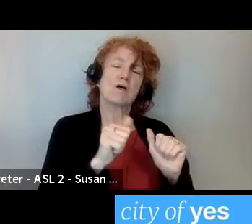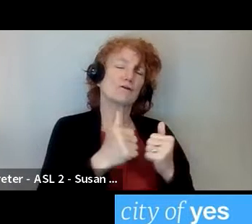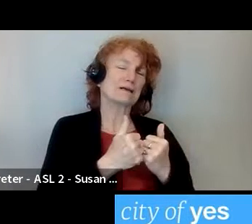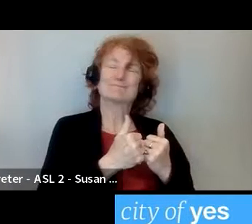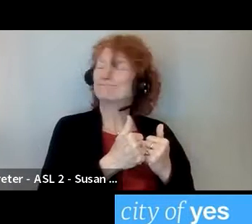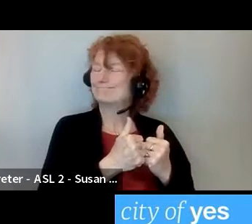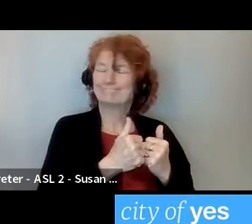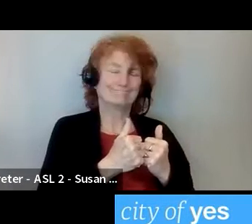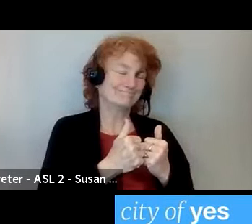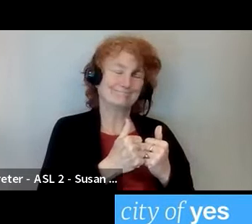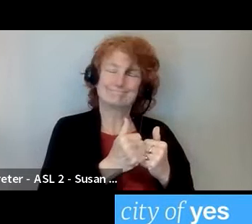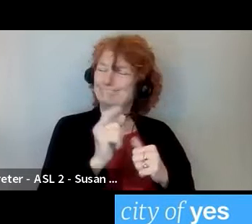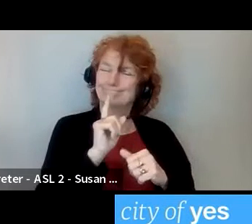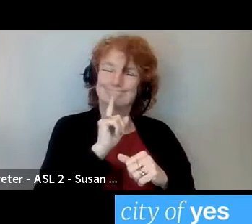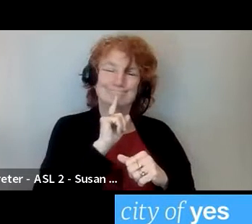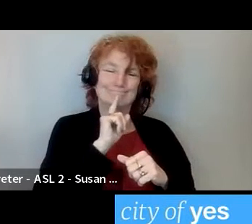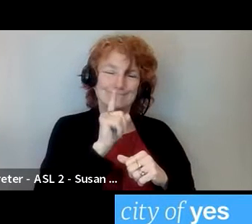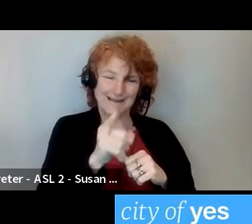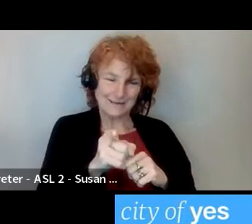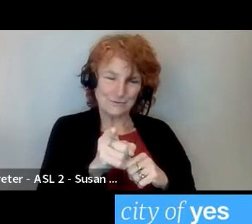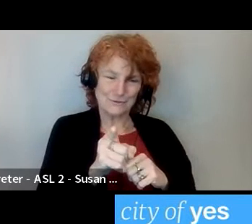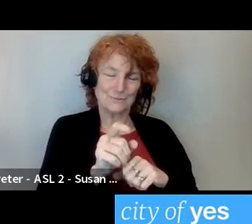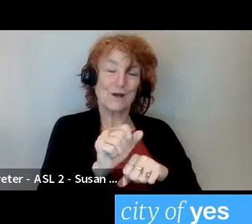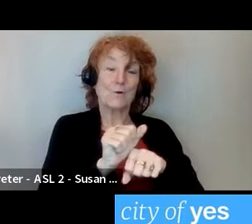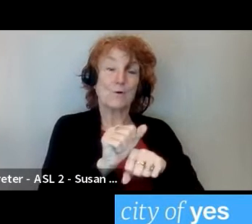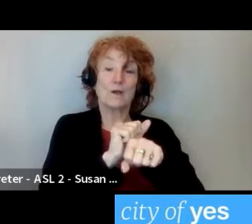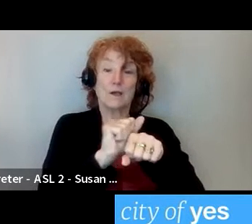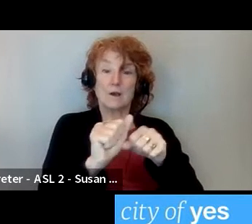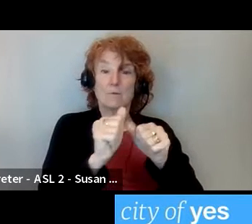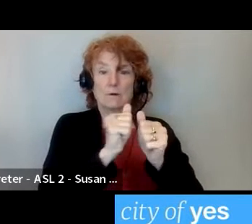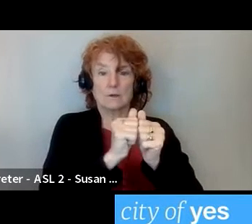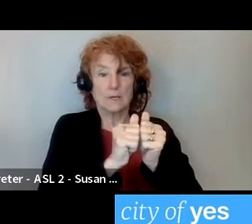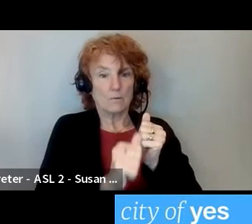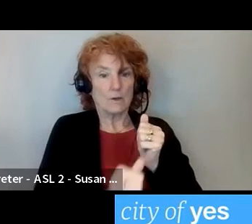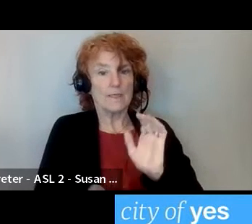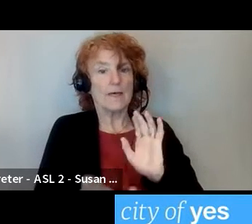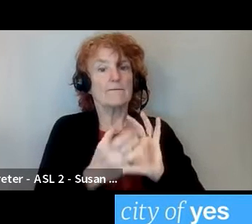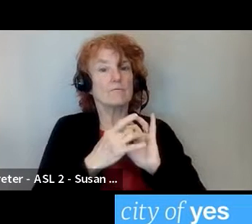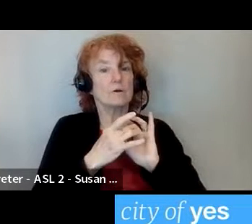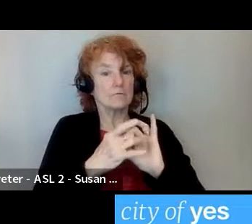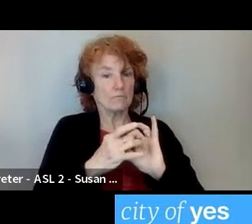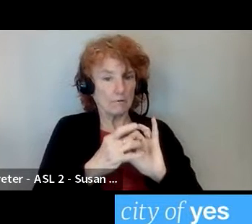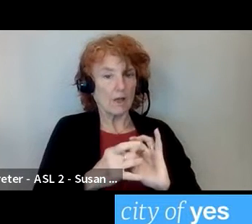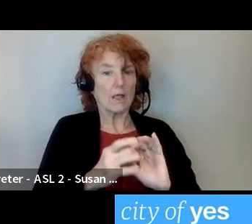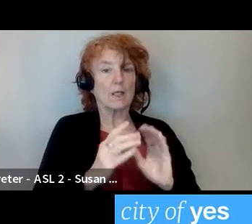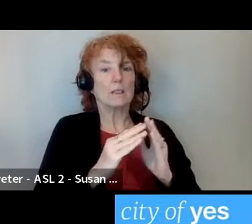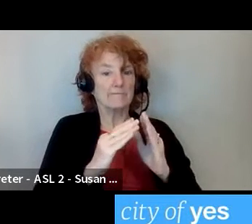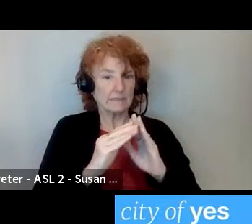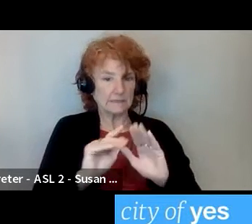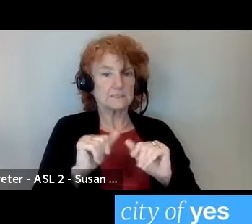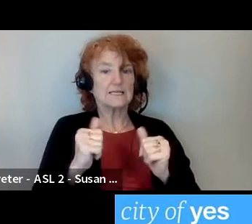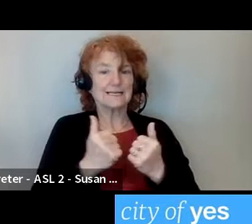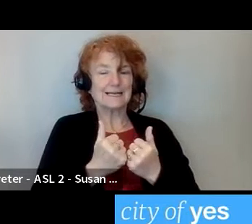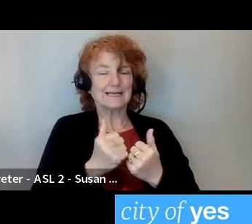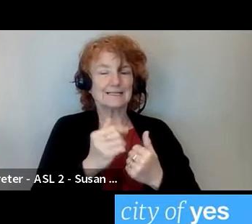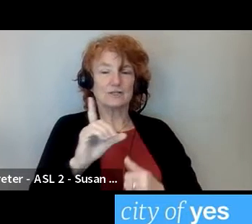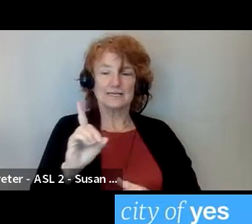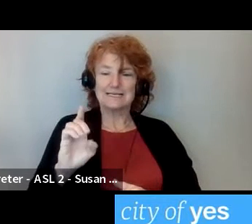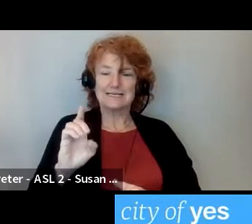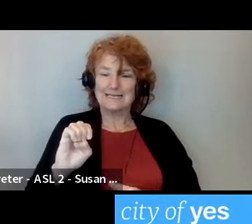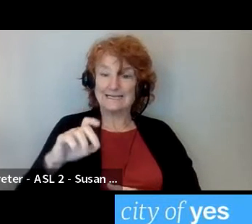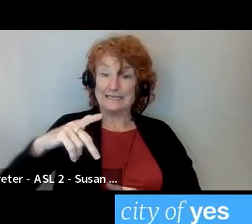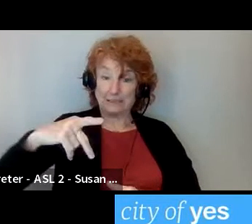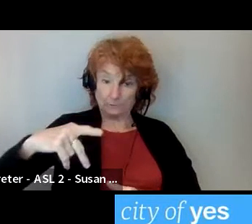true. We are working with every conceivable relevant city agency on this proposal, DEP particularly